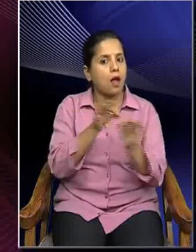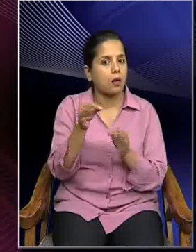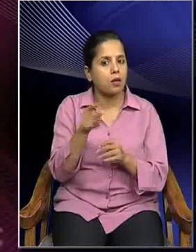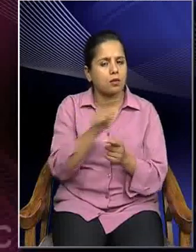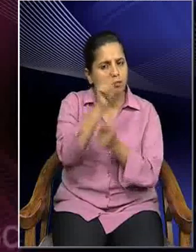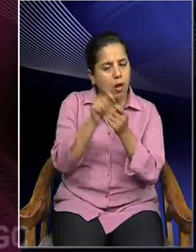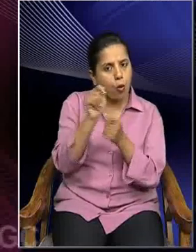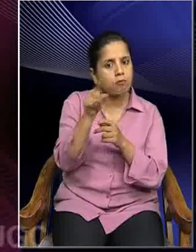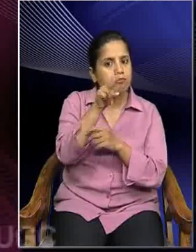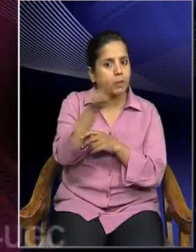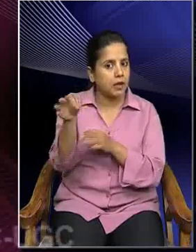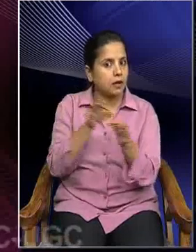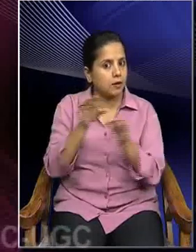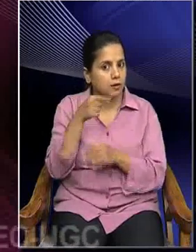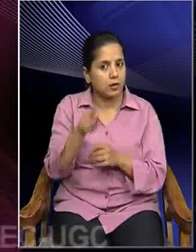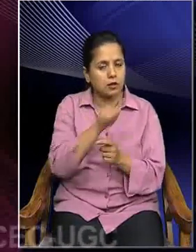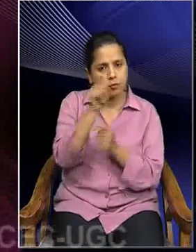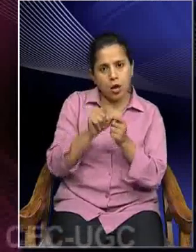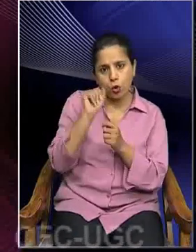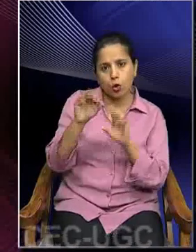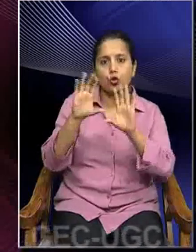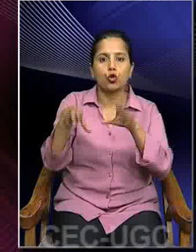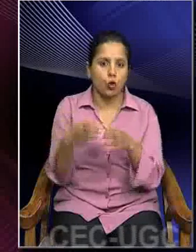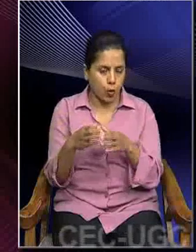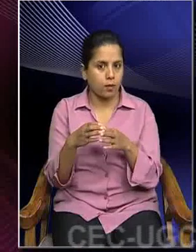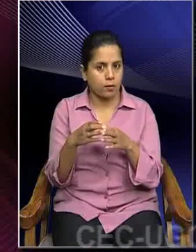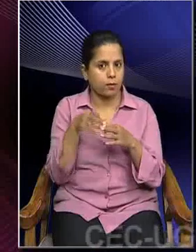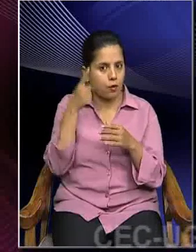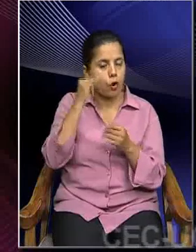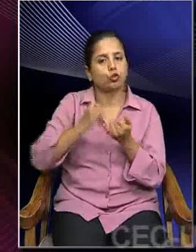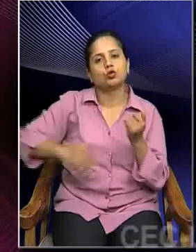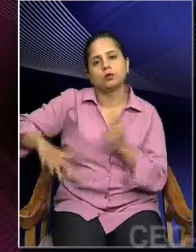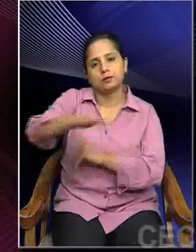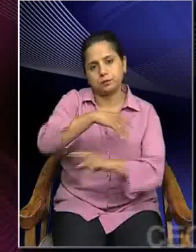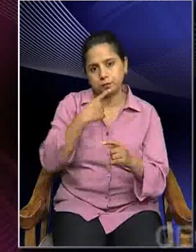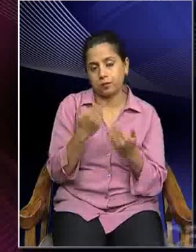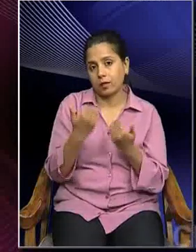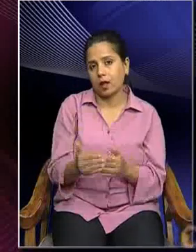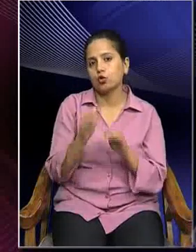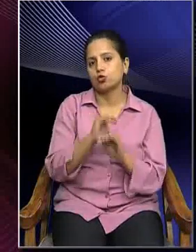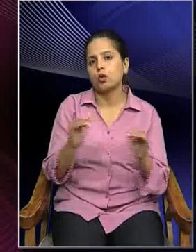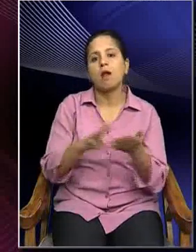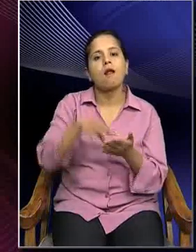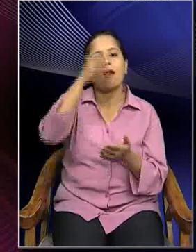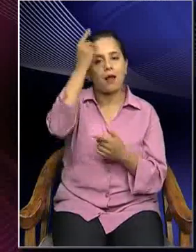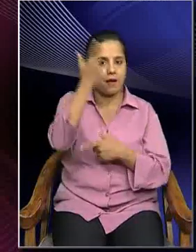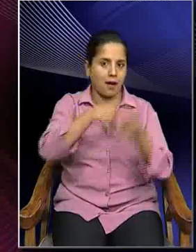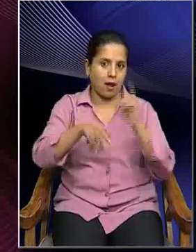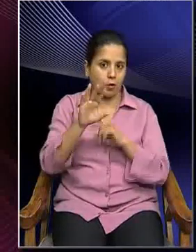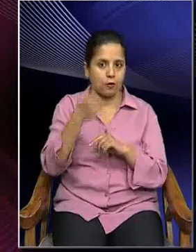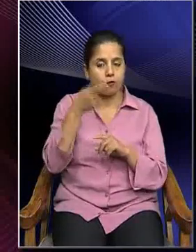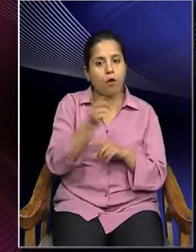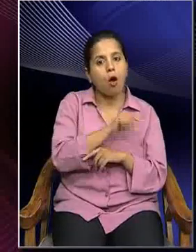specific meaning to a specific group or society. Now children learn language from